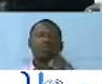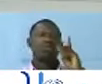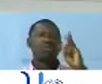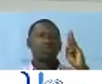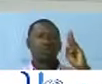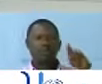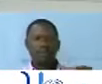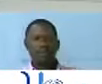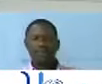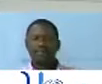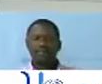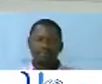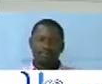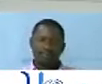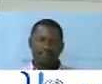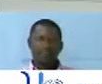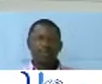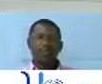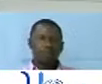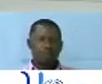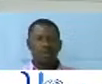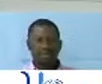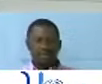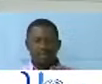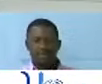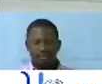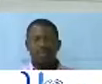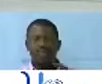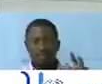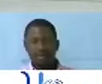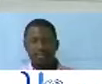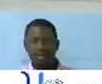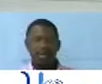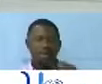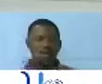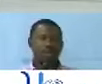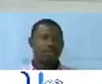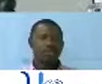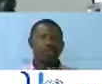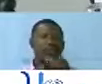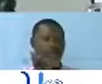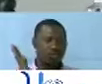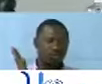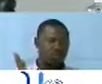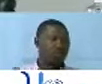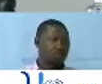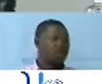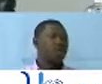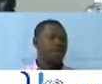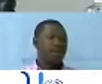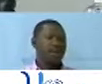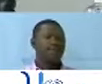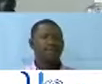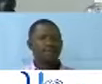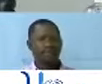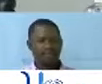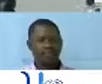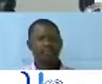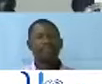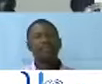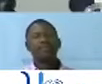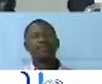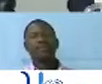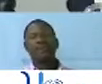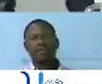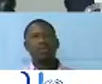gannaawam. We have received evidence with respect to this particular case. Amna séri yo xamné jot nañ ko fi lu aju ci mbir momu. And it